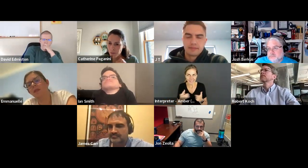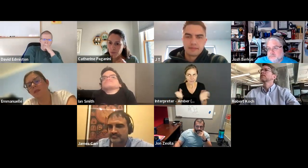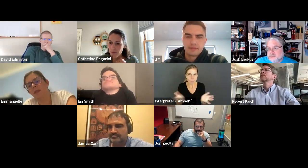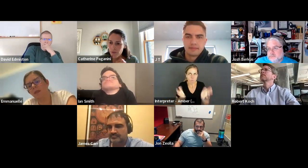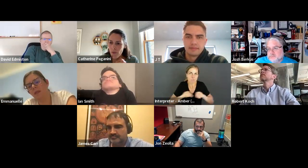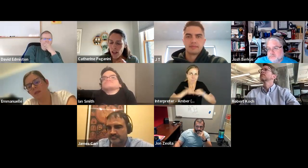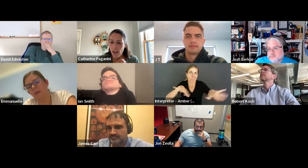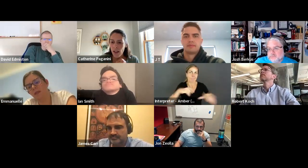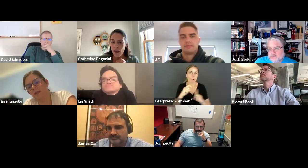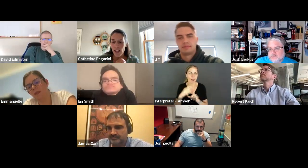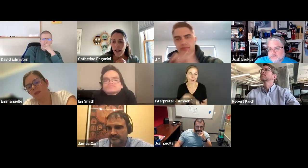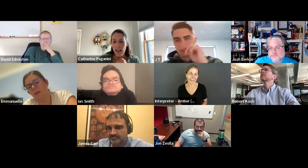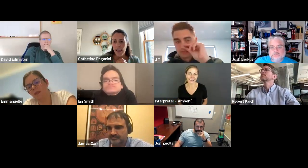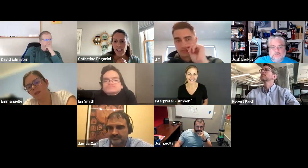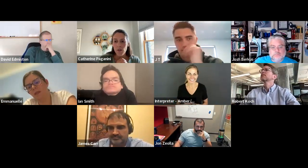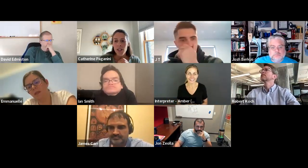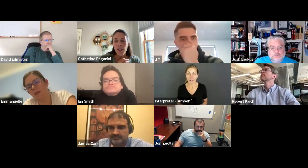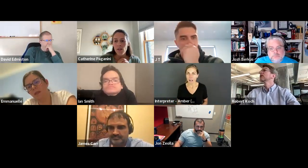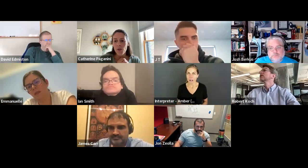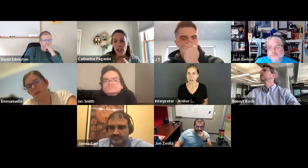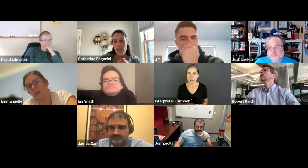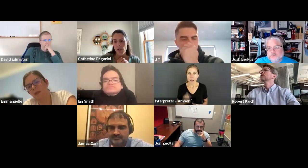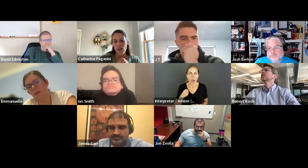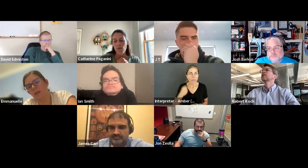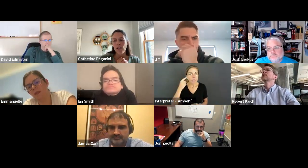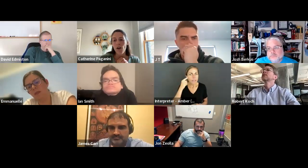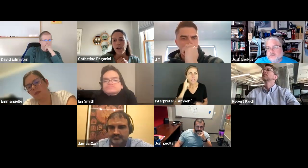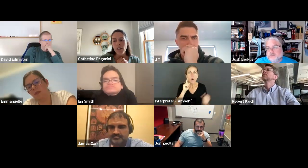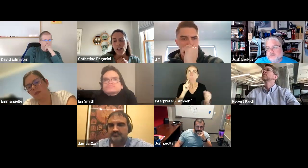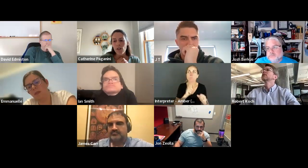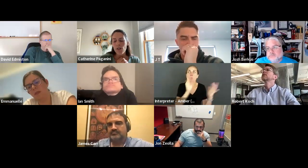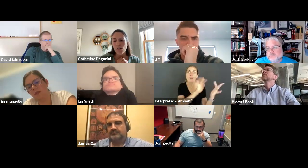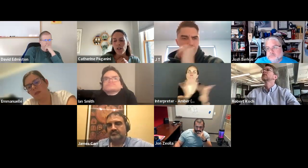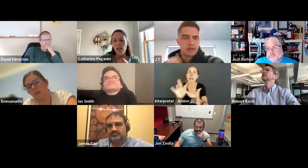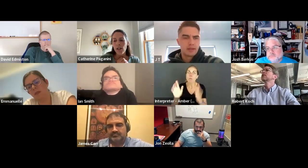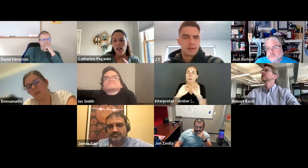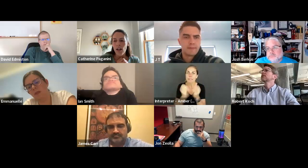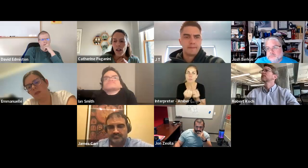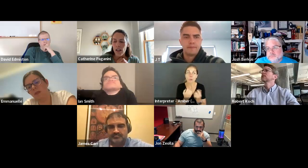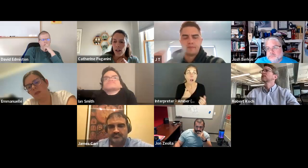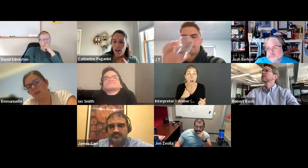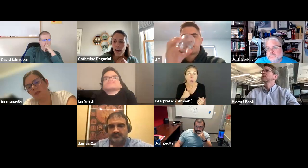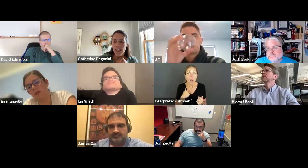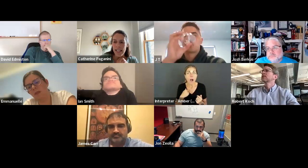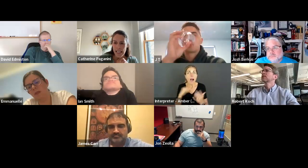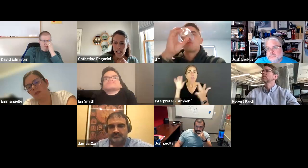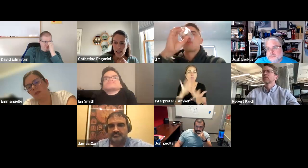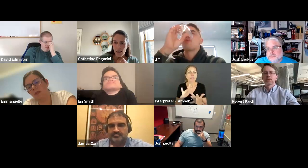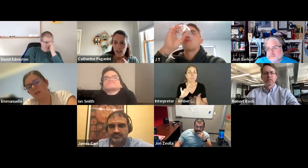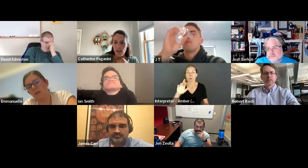well. And then I think like reaching out to organizations, right? So I reached out to